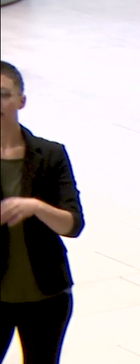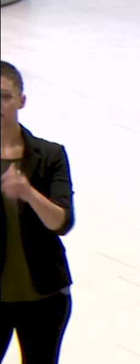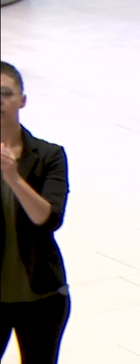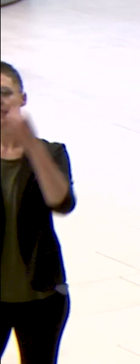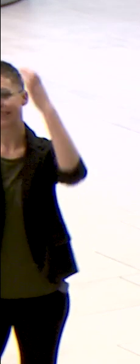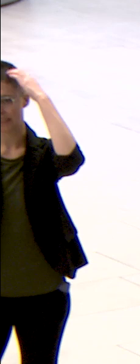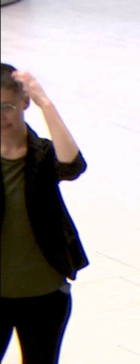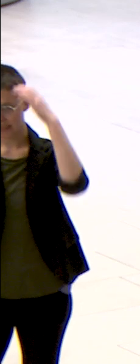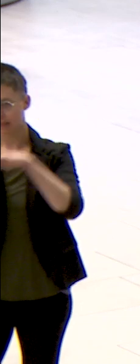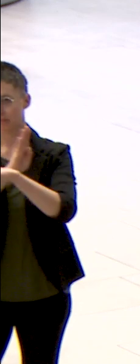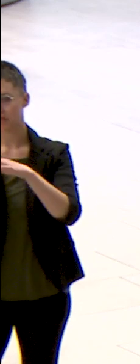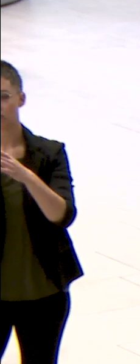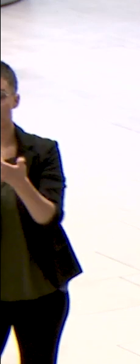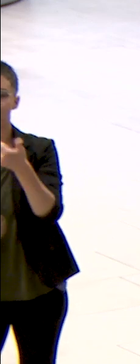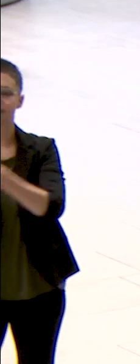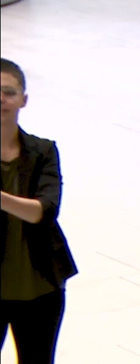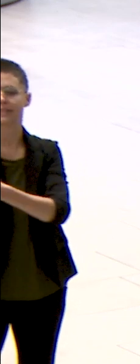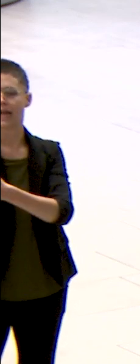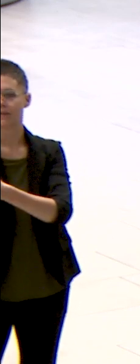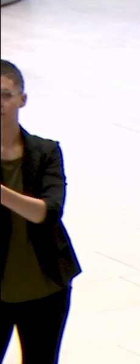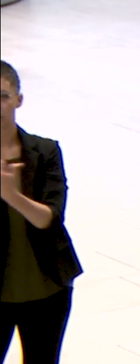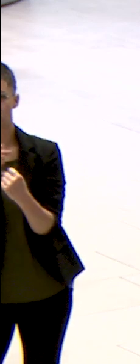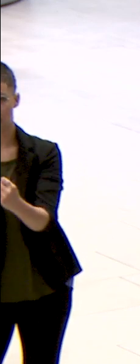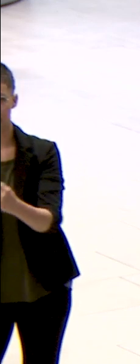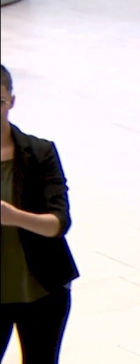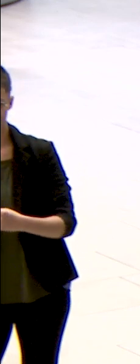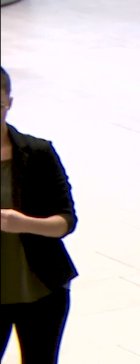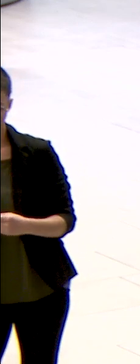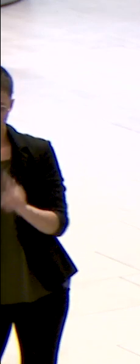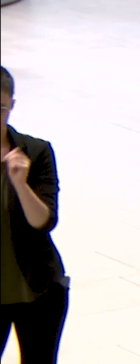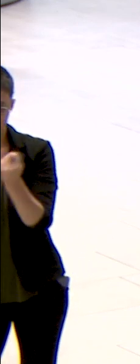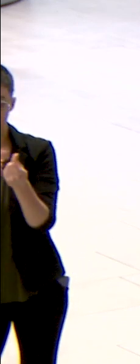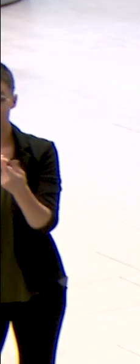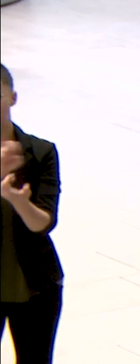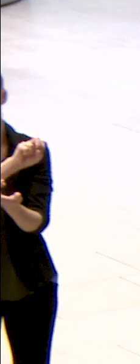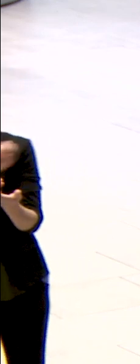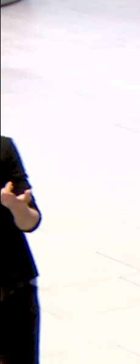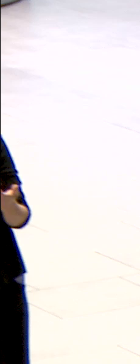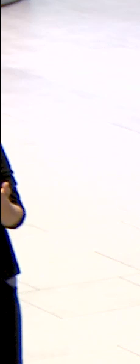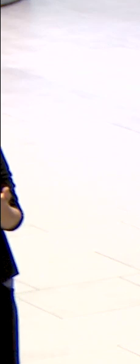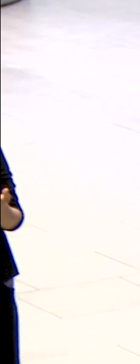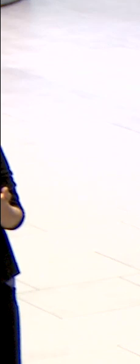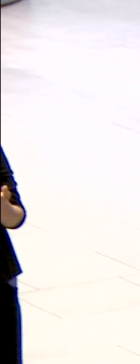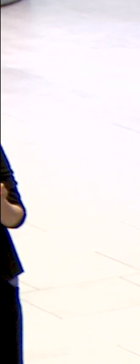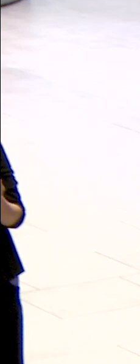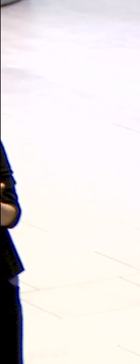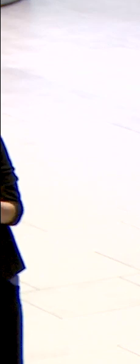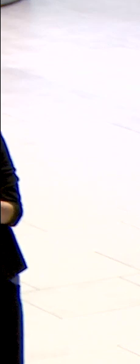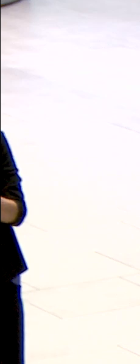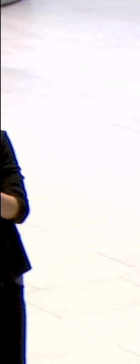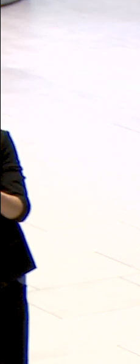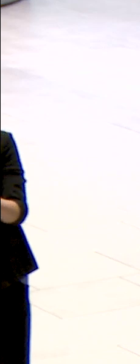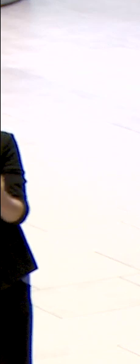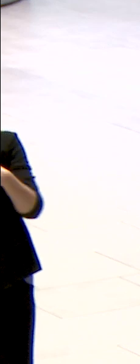head of multicultural strategy for the media team there. Went back to work on Universal Account, again on the agency side for a bit, before I got a chance to come over to